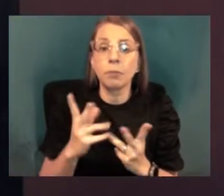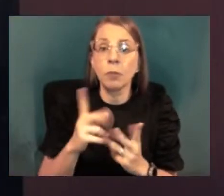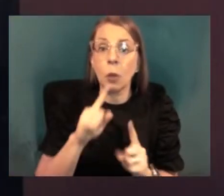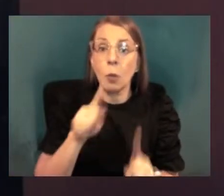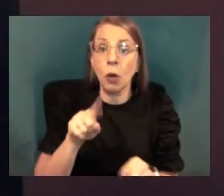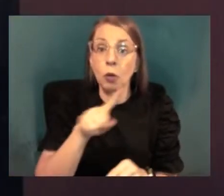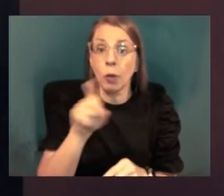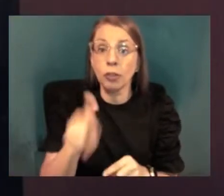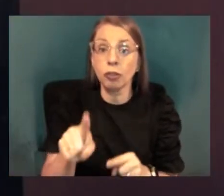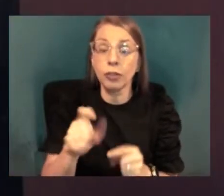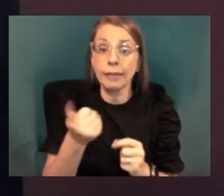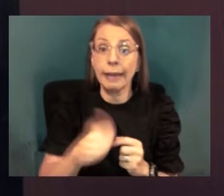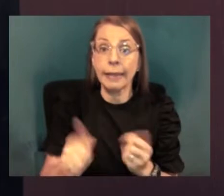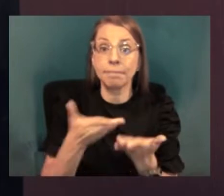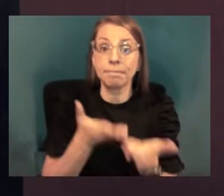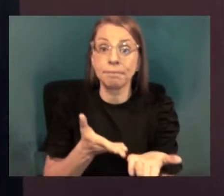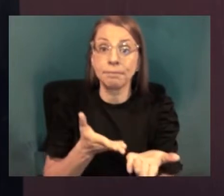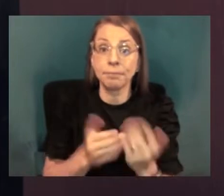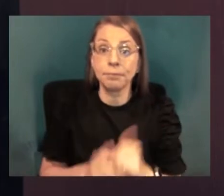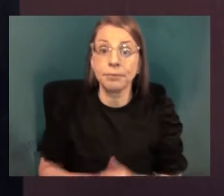online.